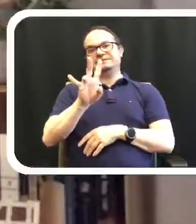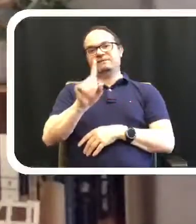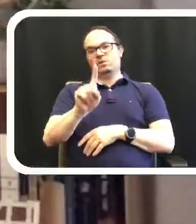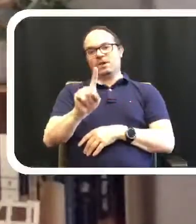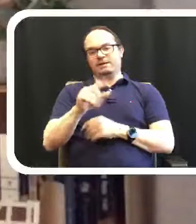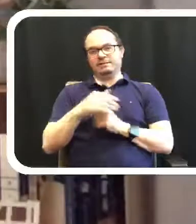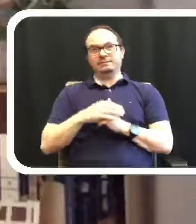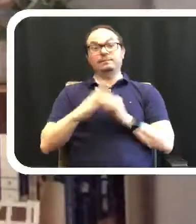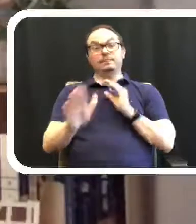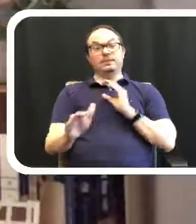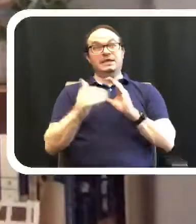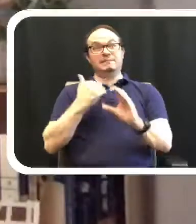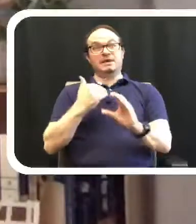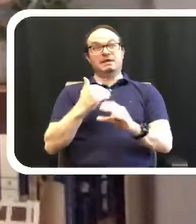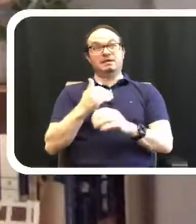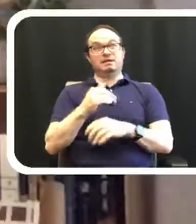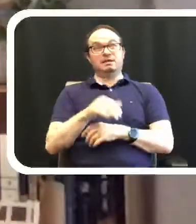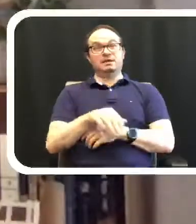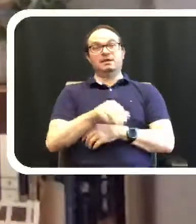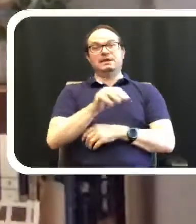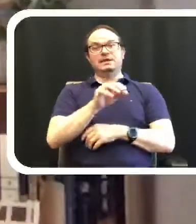409-880-8571 or email us at